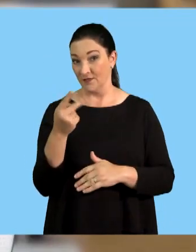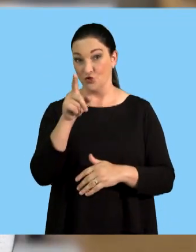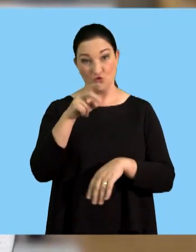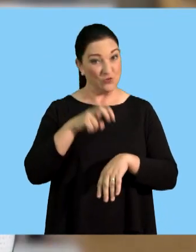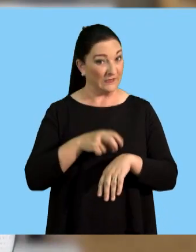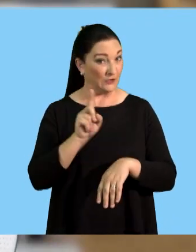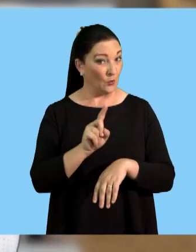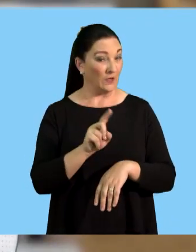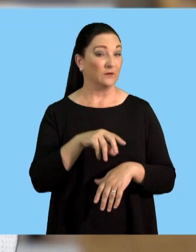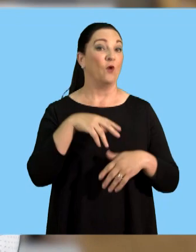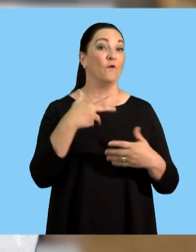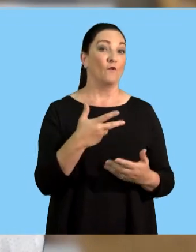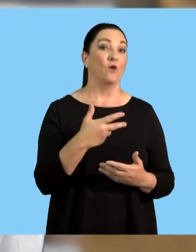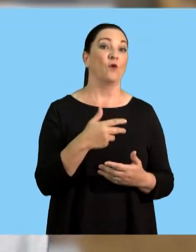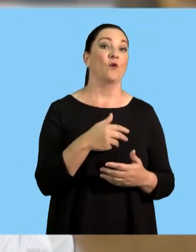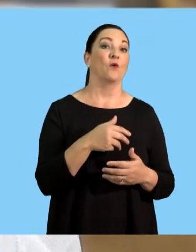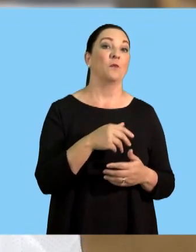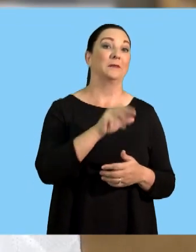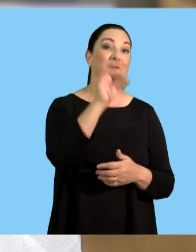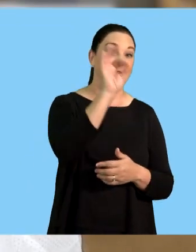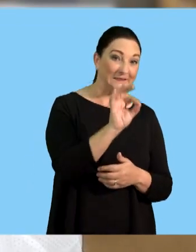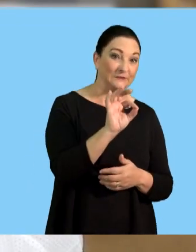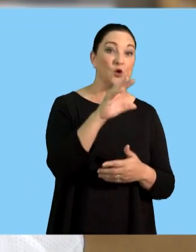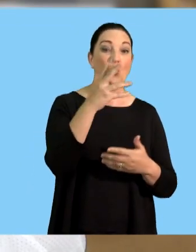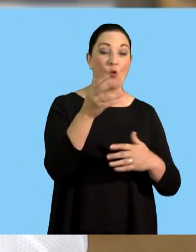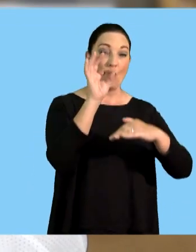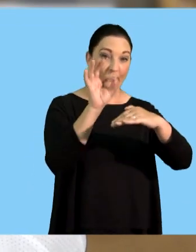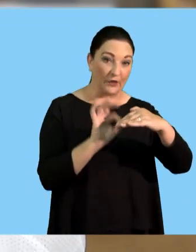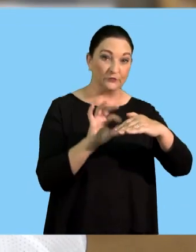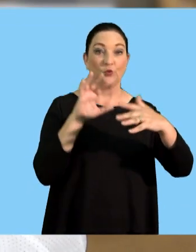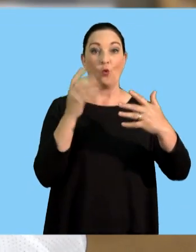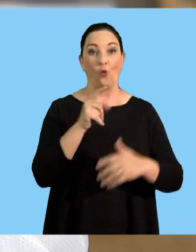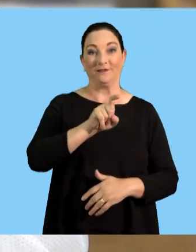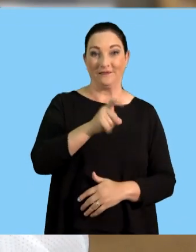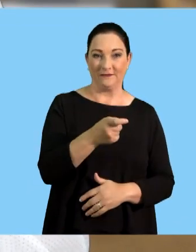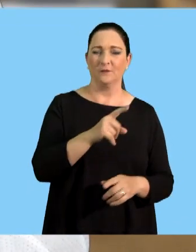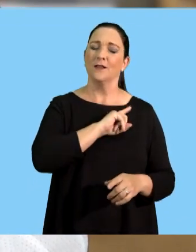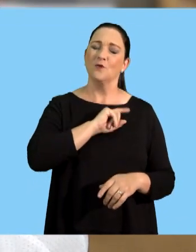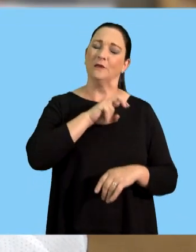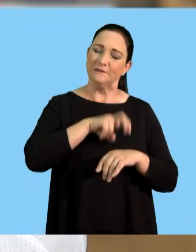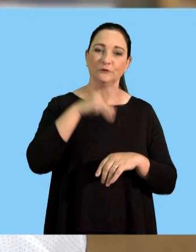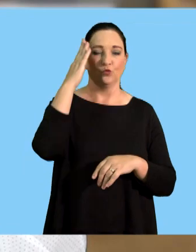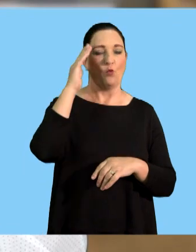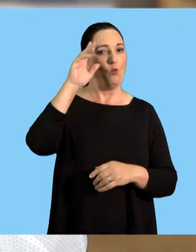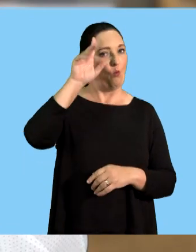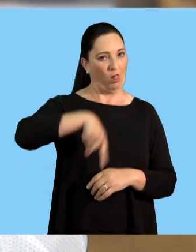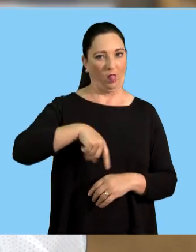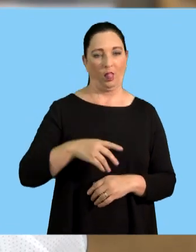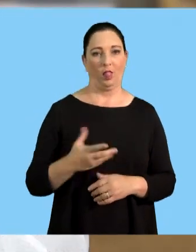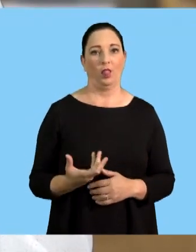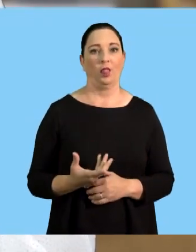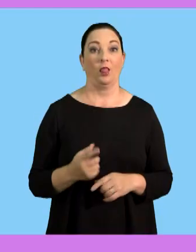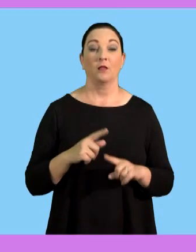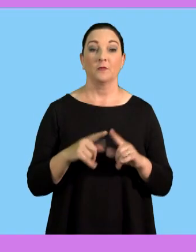percentage, as a fraction, or as a decimal. Hence, it's important for you to know all these different notations.